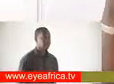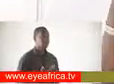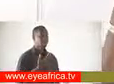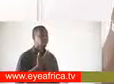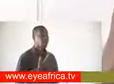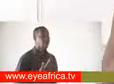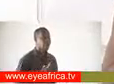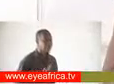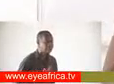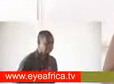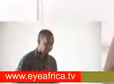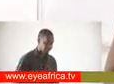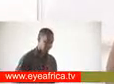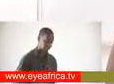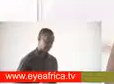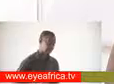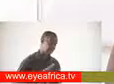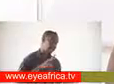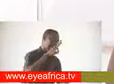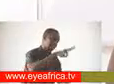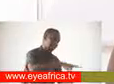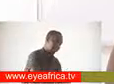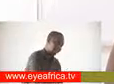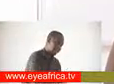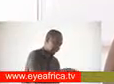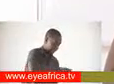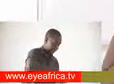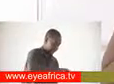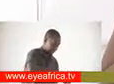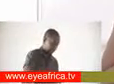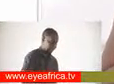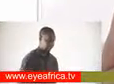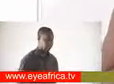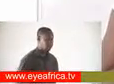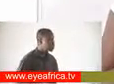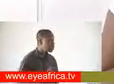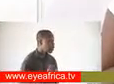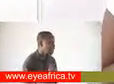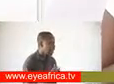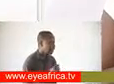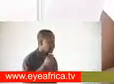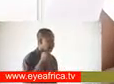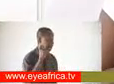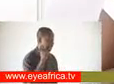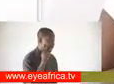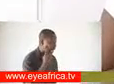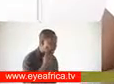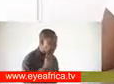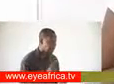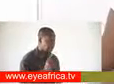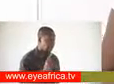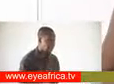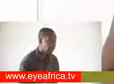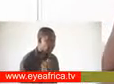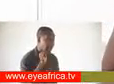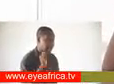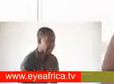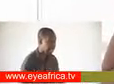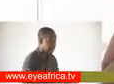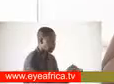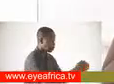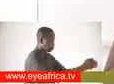sender's address, meaning the address of you, the one writing the letter, you have your date, letter is supposed to go to an